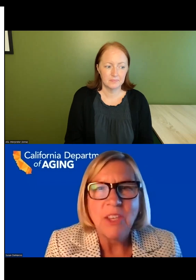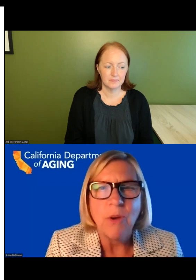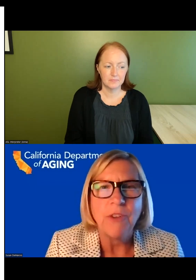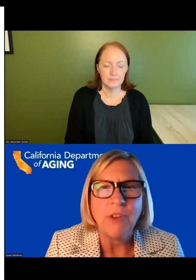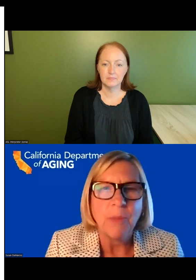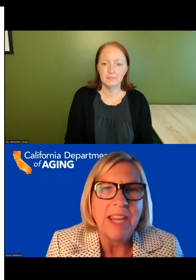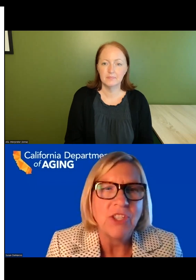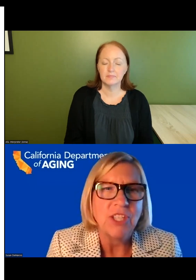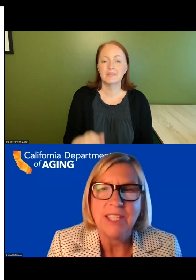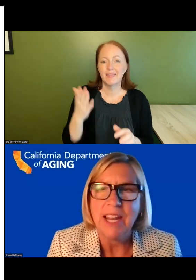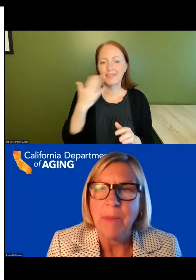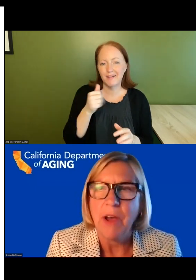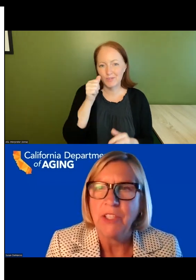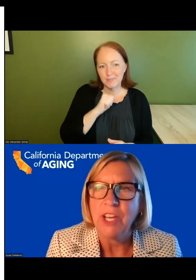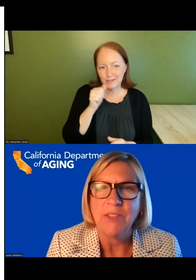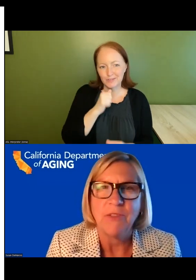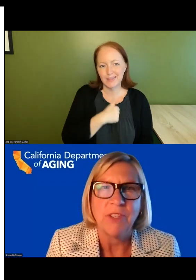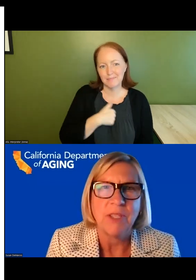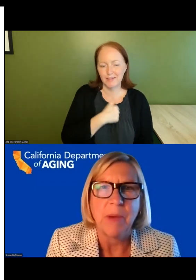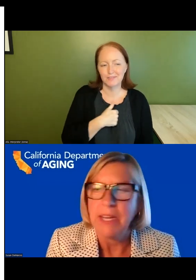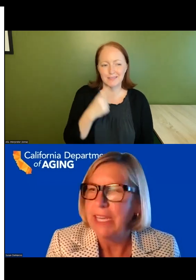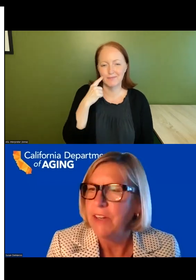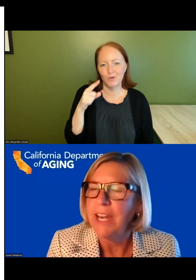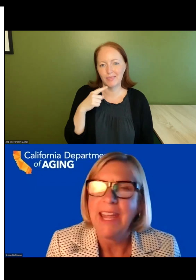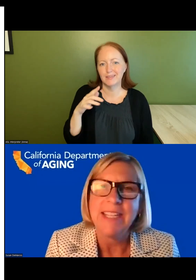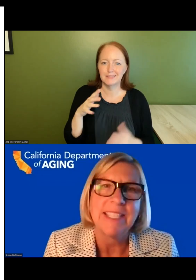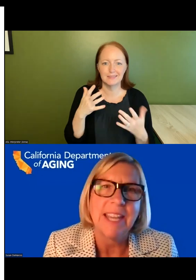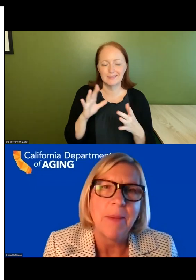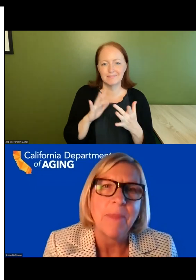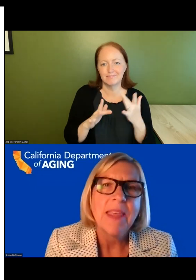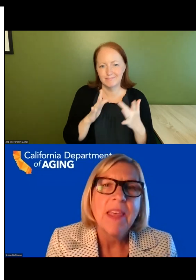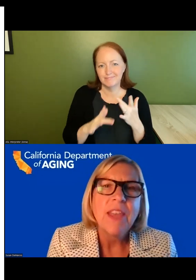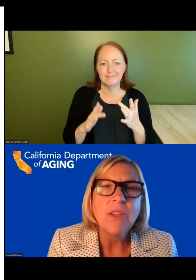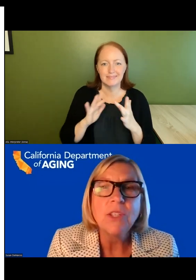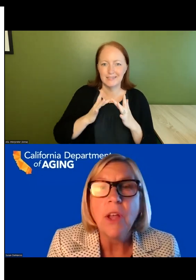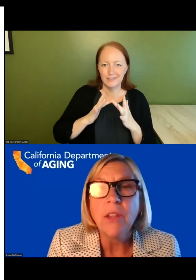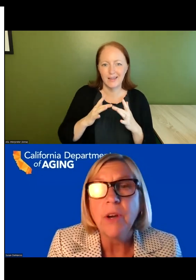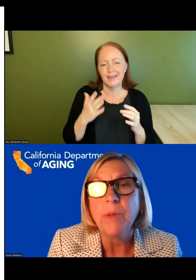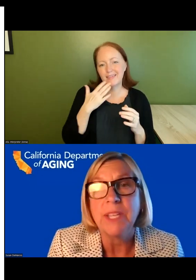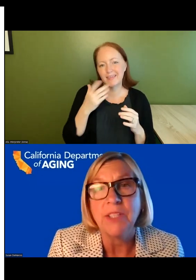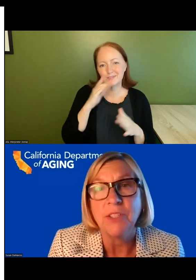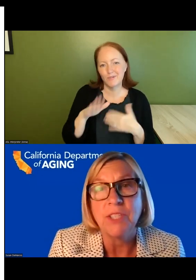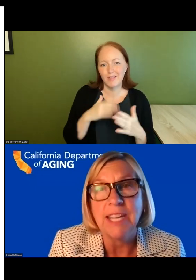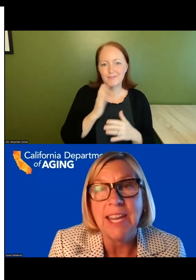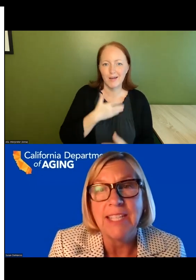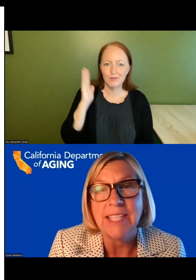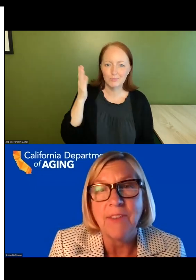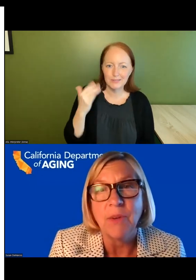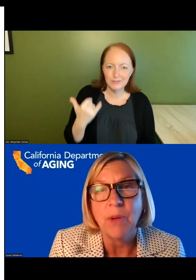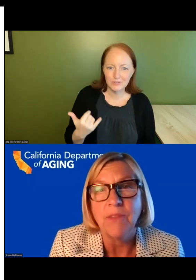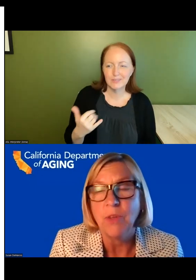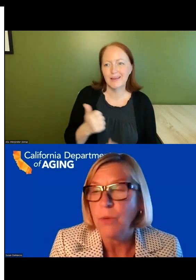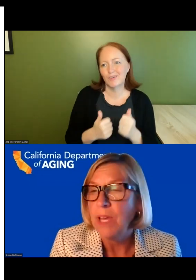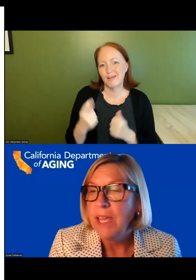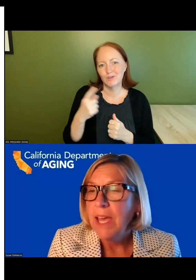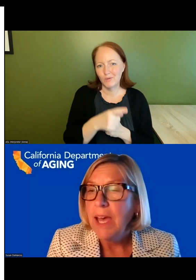Thank you all for your patience, and I apologize for the spotty internet. Thank you to all of our presenters today, to every one